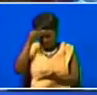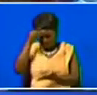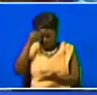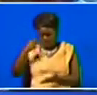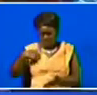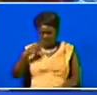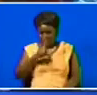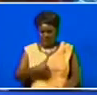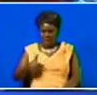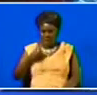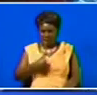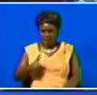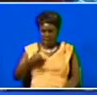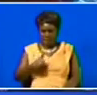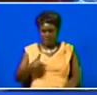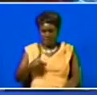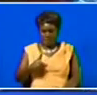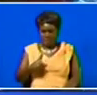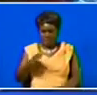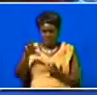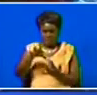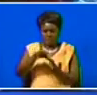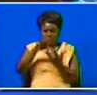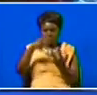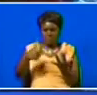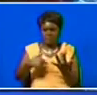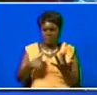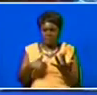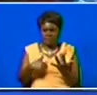nikabahatisha tena bahati ya mtu, wakanichagua.